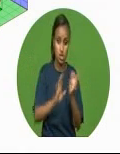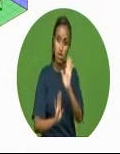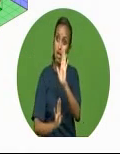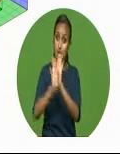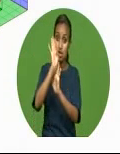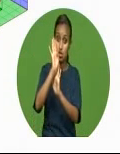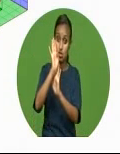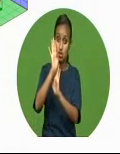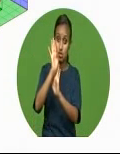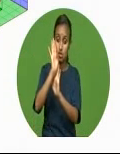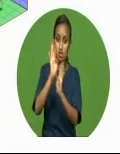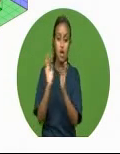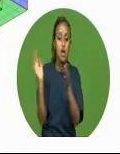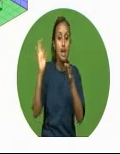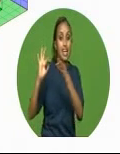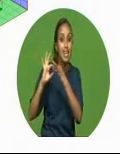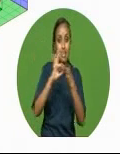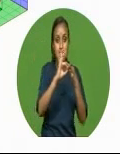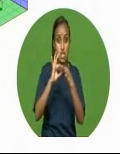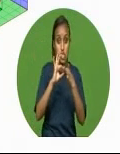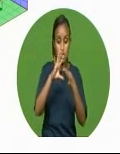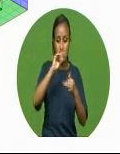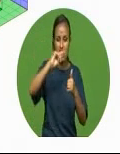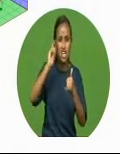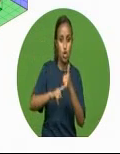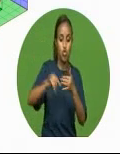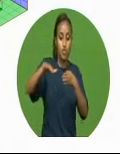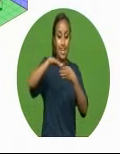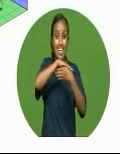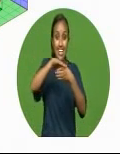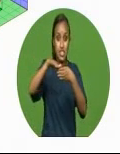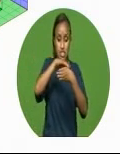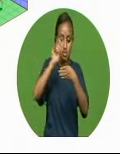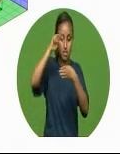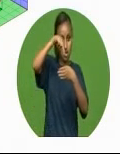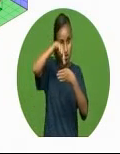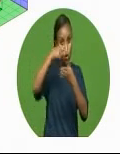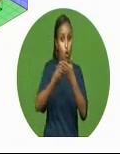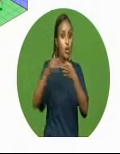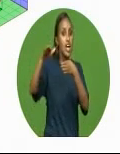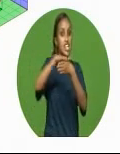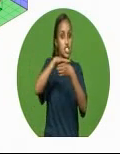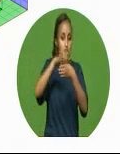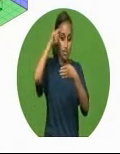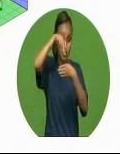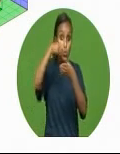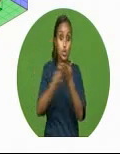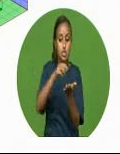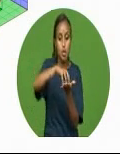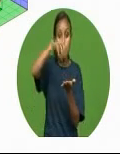projectors increases according to the intersection and end of each lie on the edge